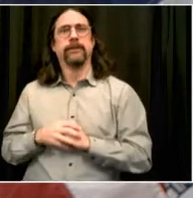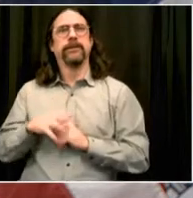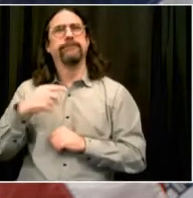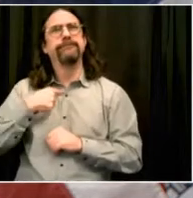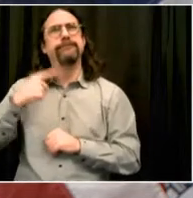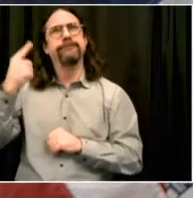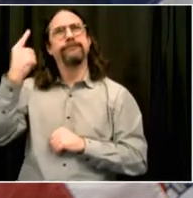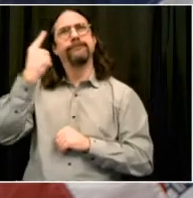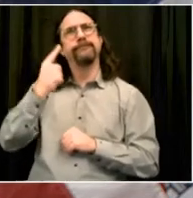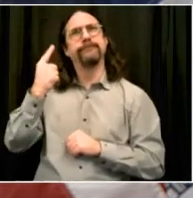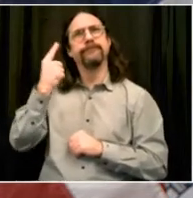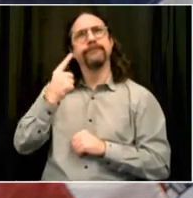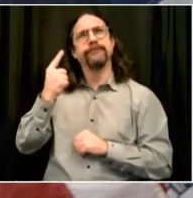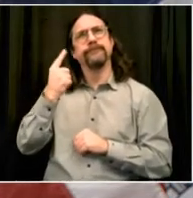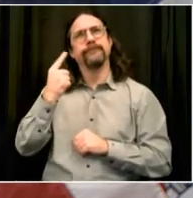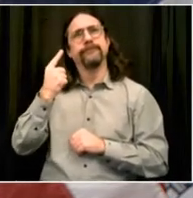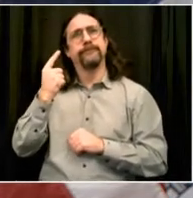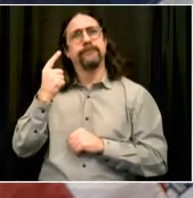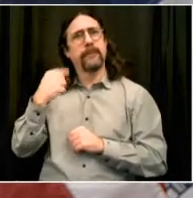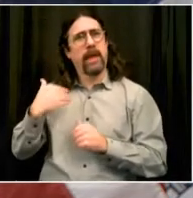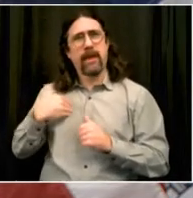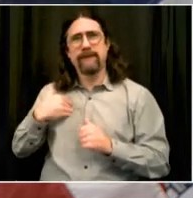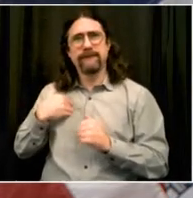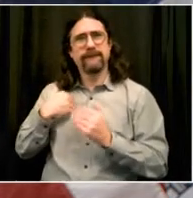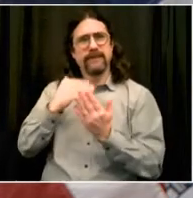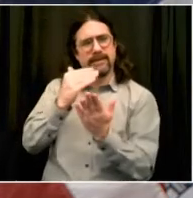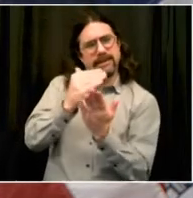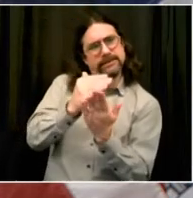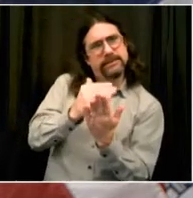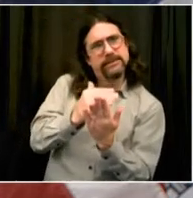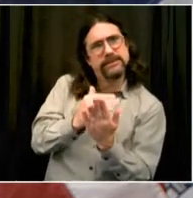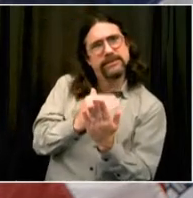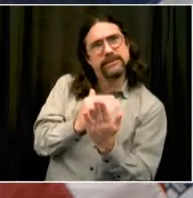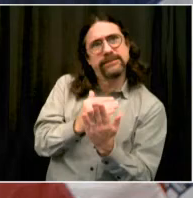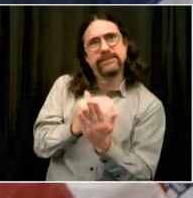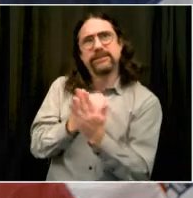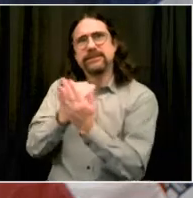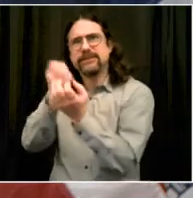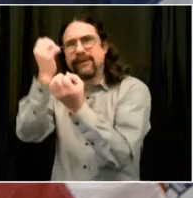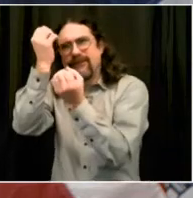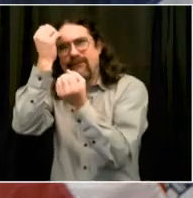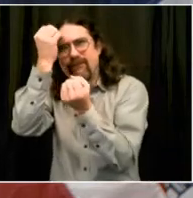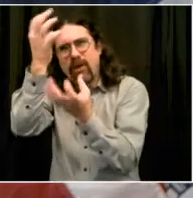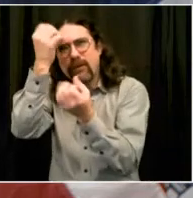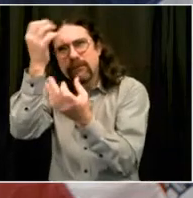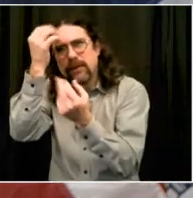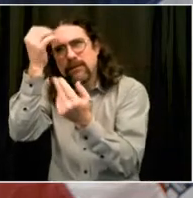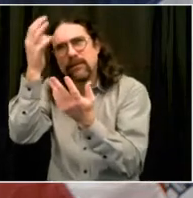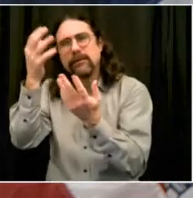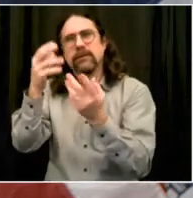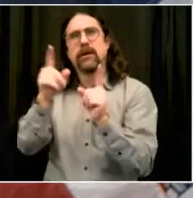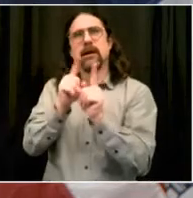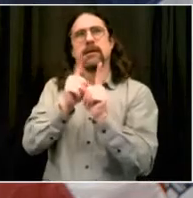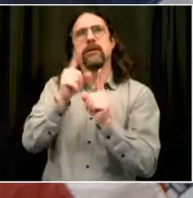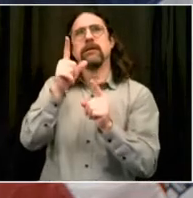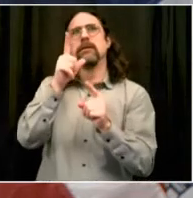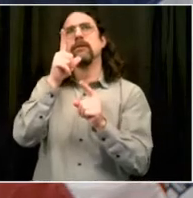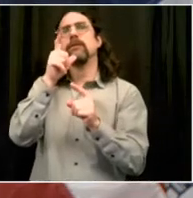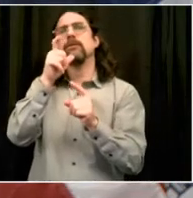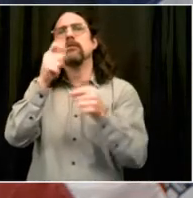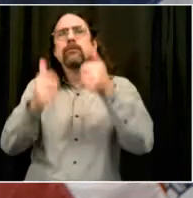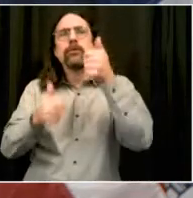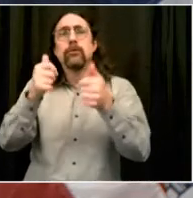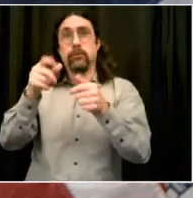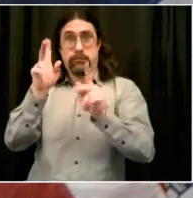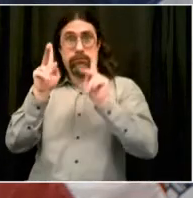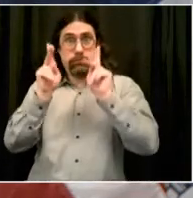we're making sure that the right people are going out into the public with a free and clear negative test? Does that make sense? I think so. I appreciate the question. Let